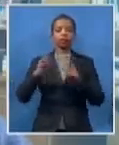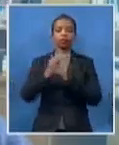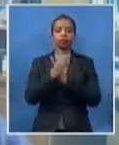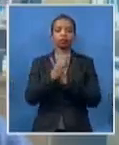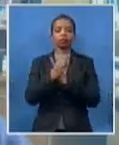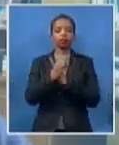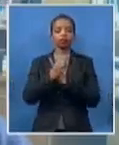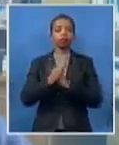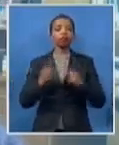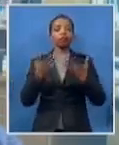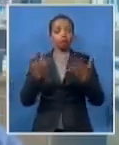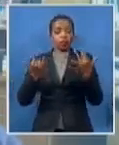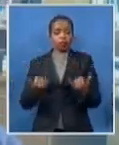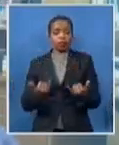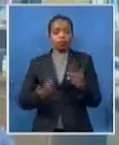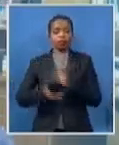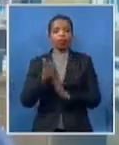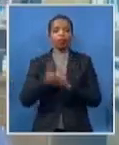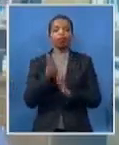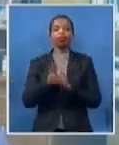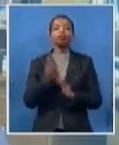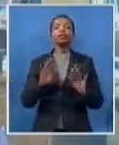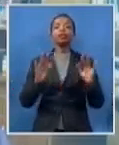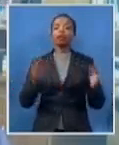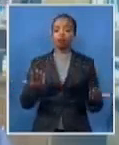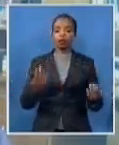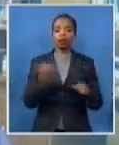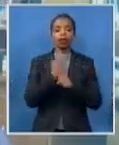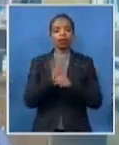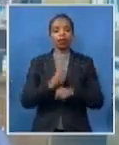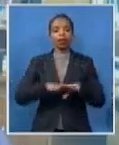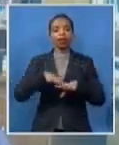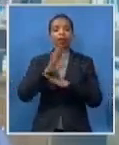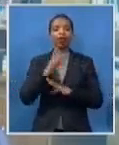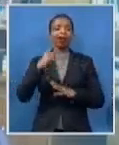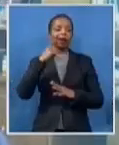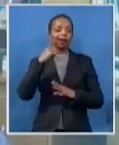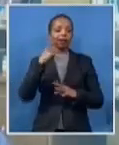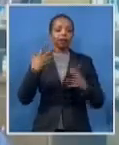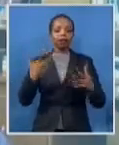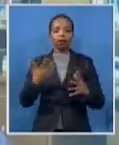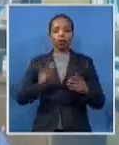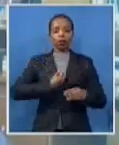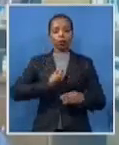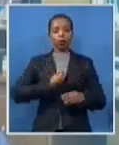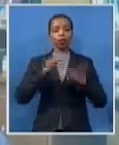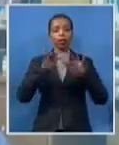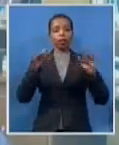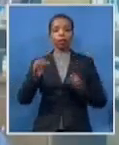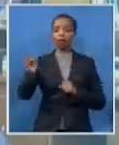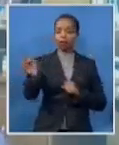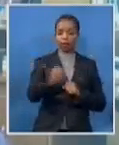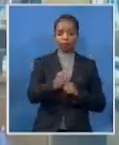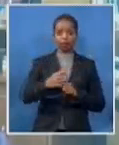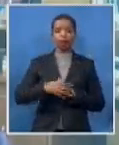it more easier to hire young people, and also look at our education and skills system, which